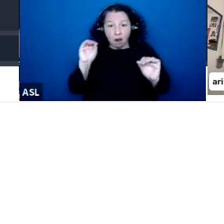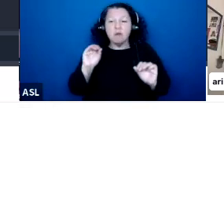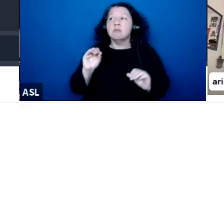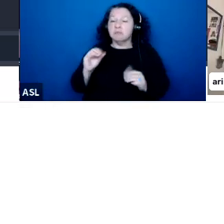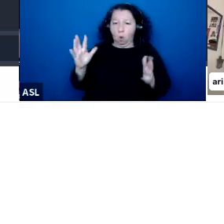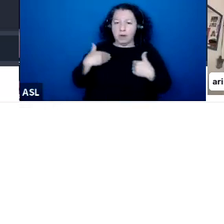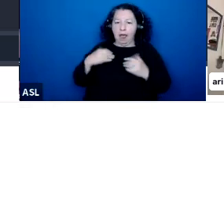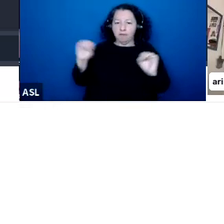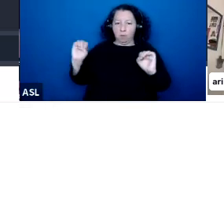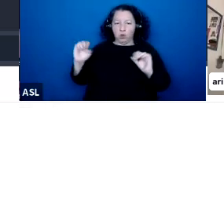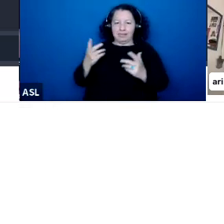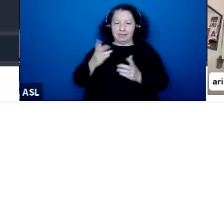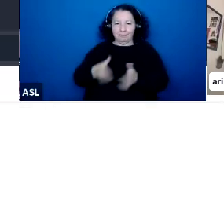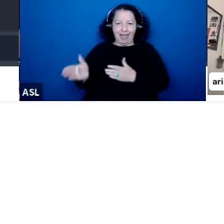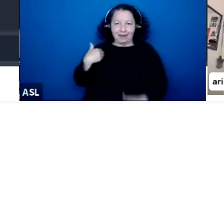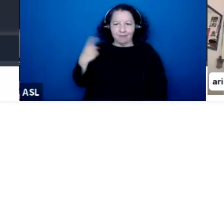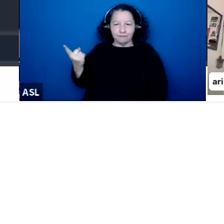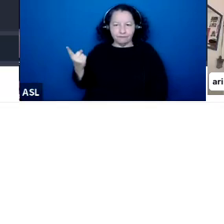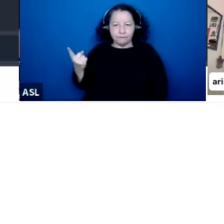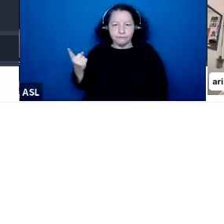plan to get help,